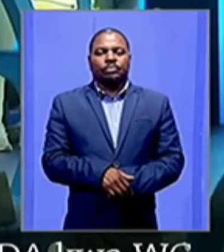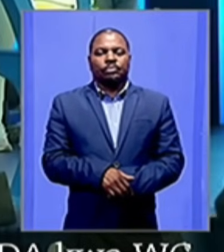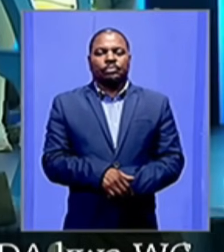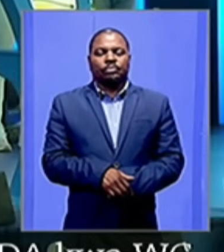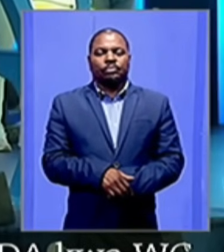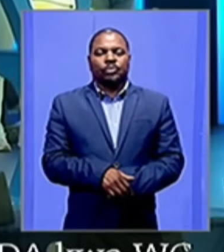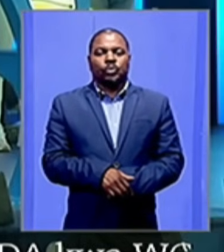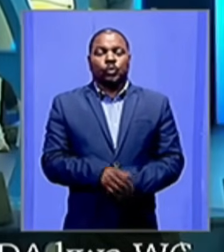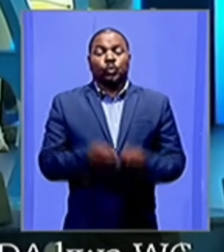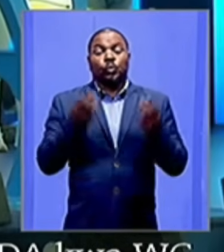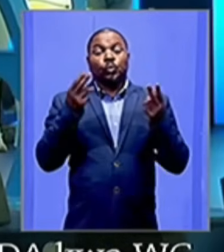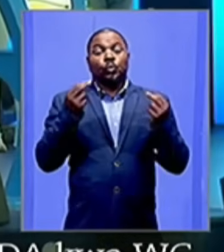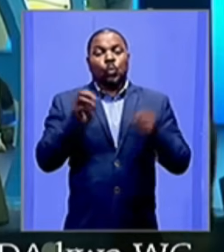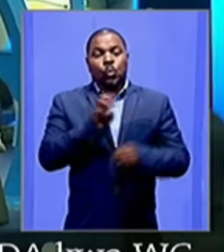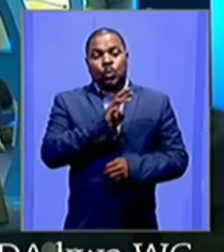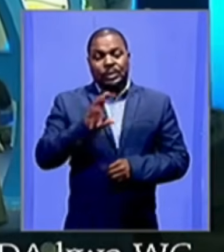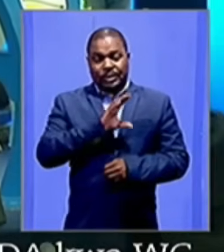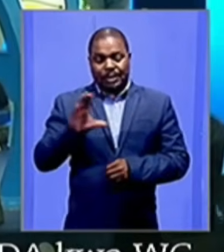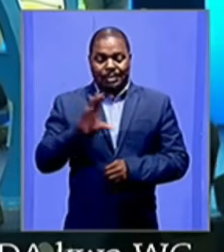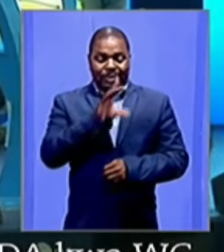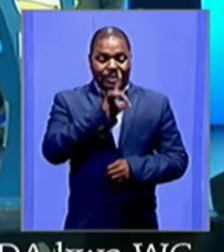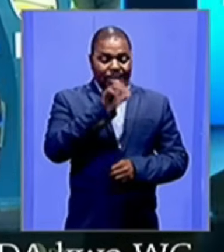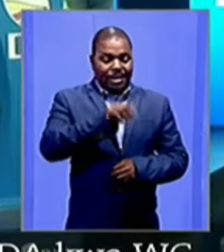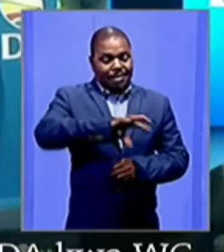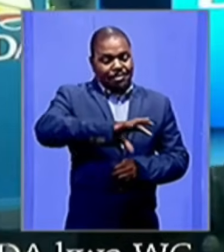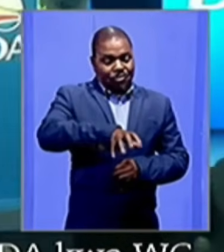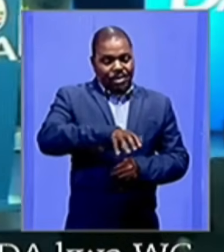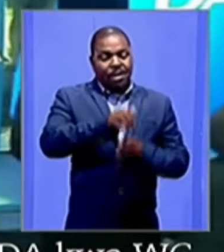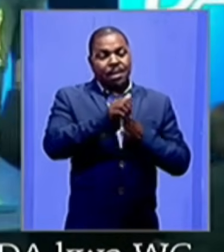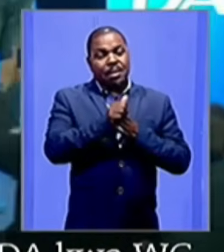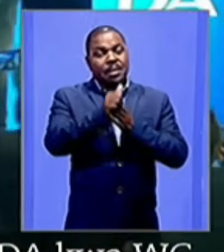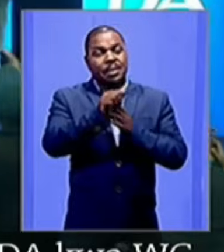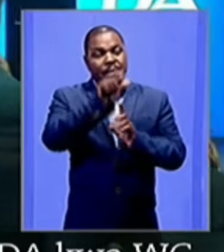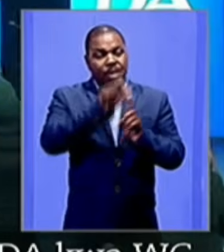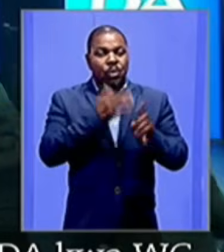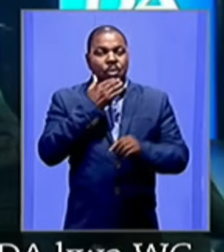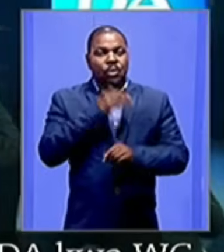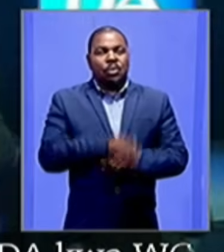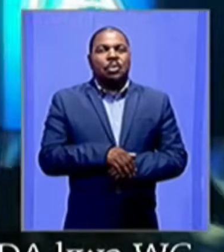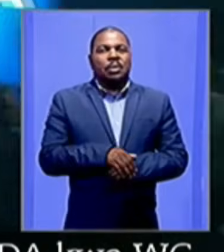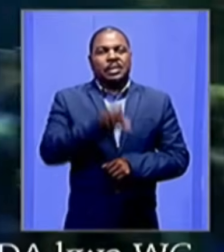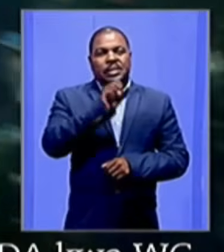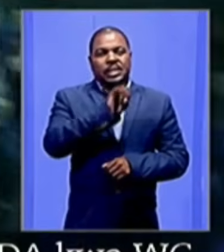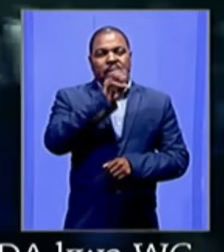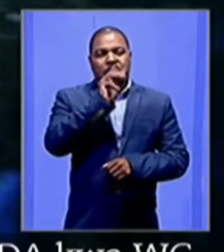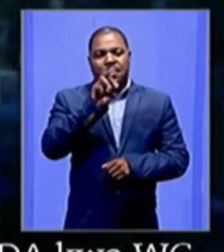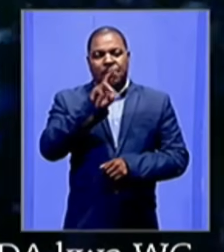The new Western Cape DA provincial leader, Tertius.